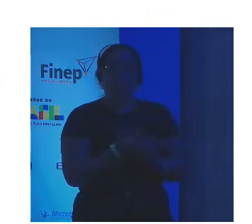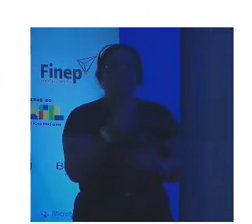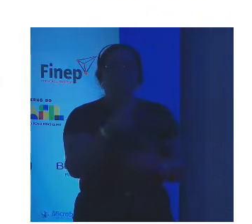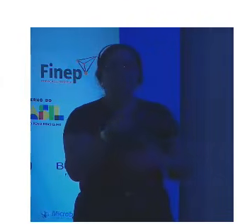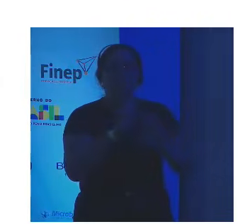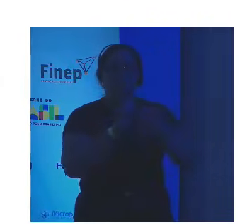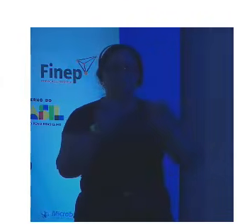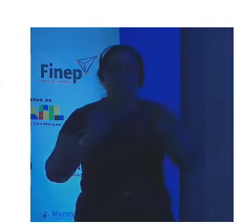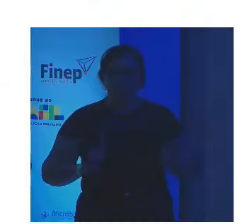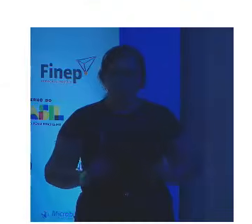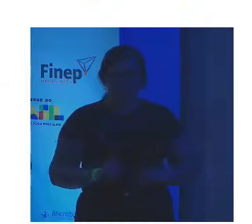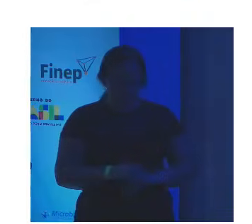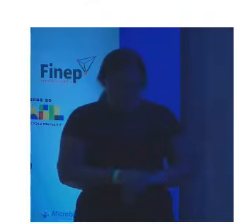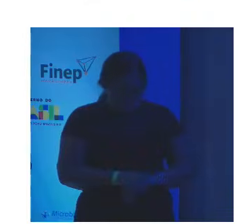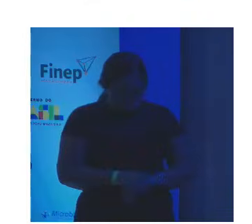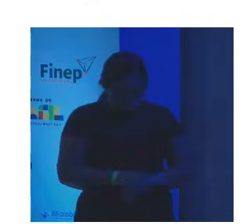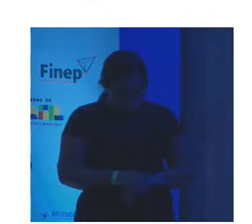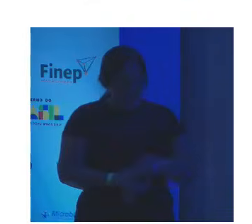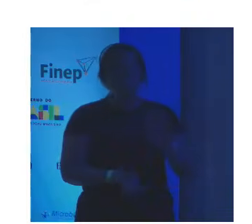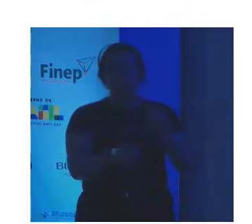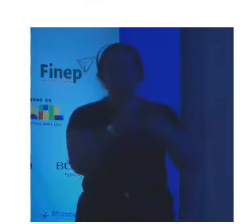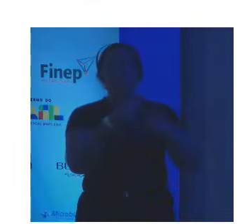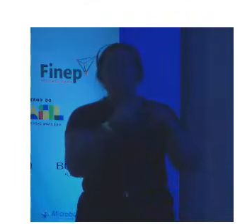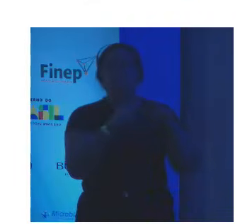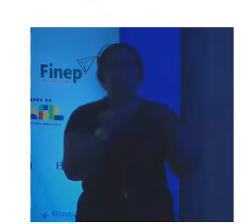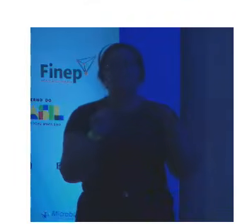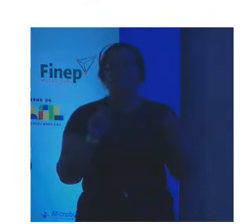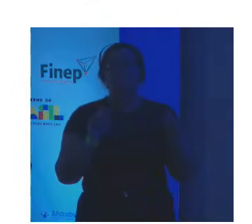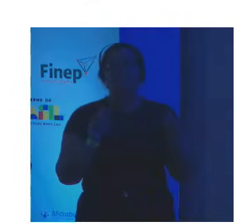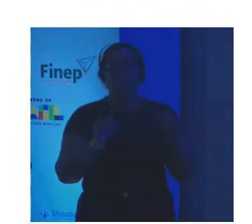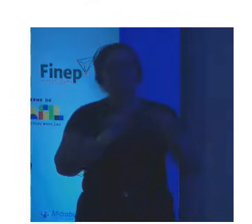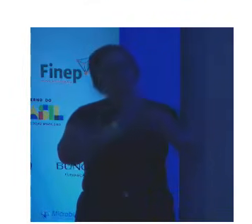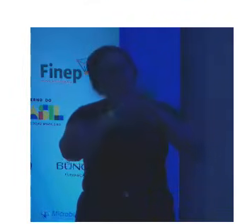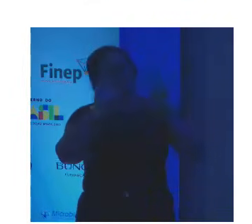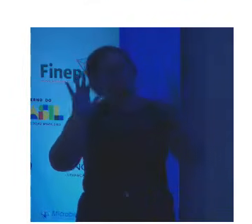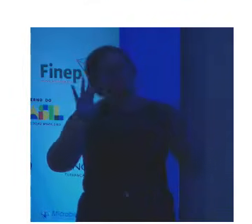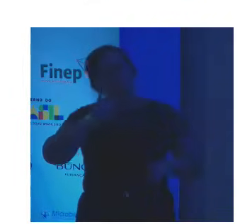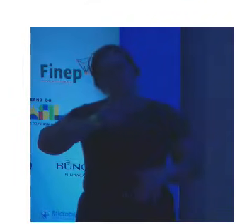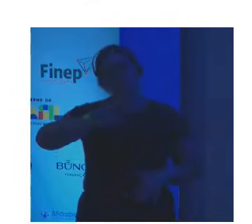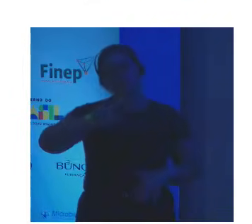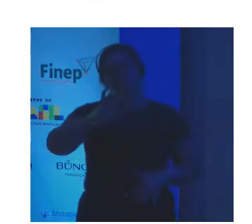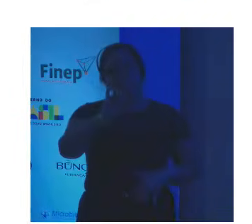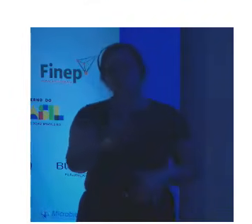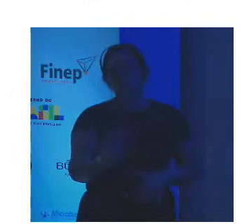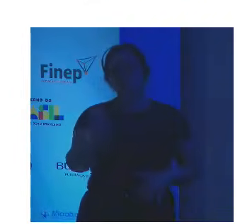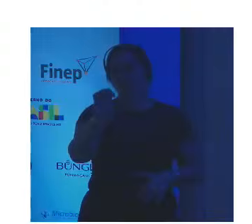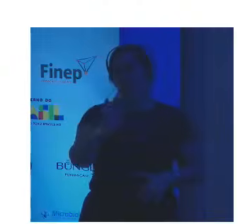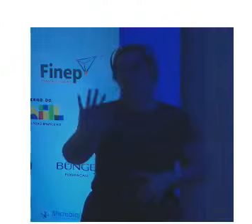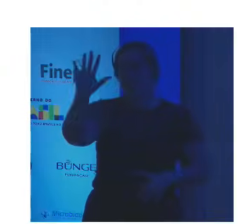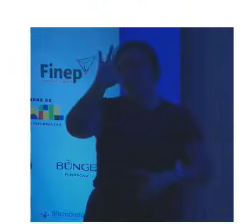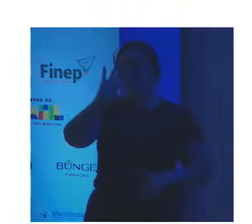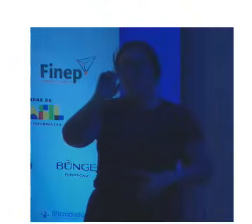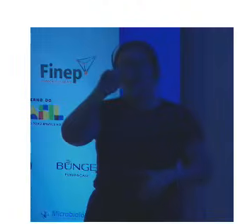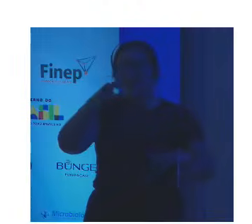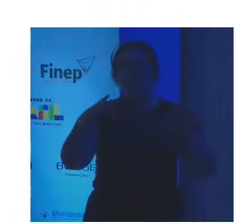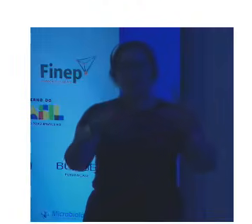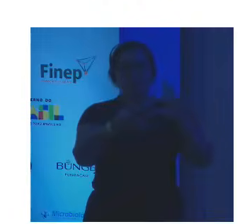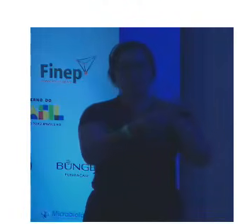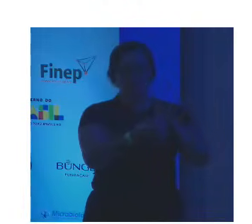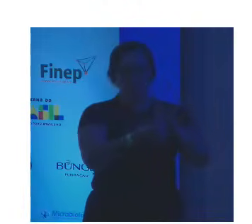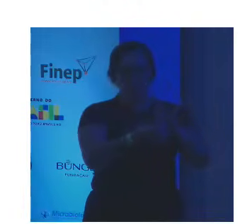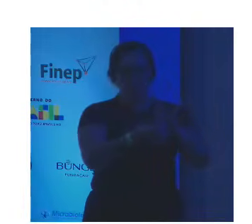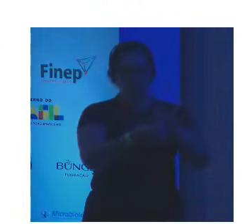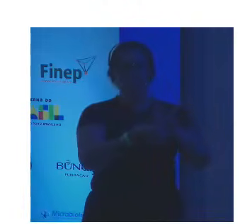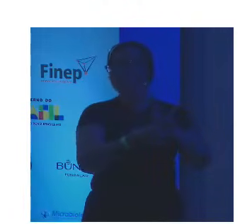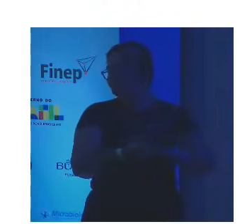this. And in addition to this, so this is of course not a European part, this is Europe connected to the South Atlantic Digital Twin